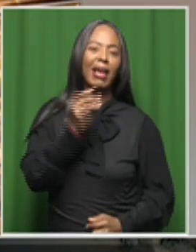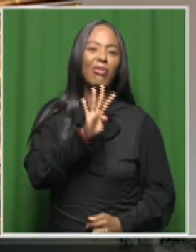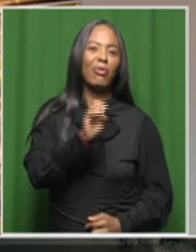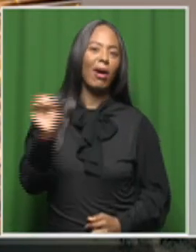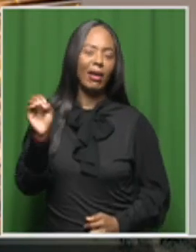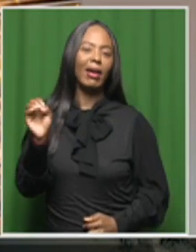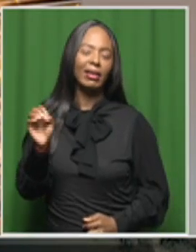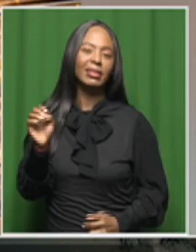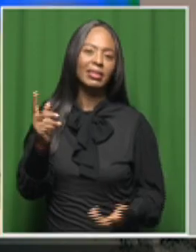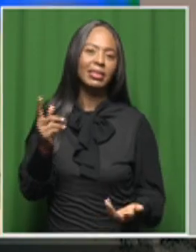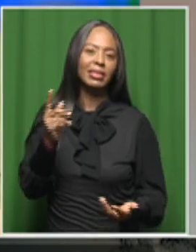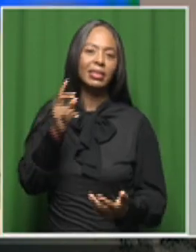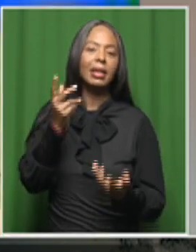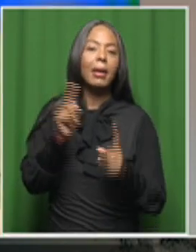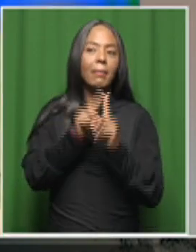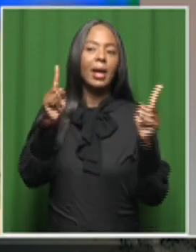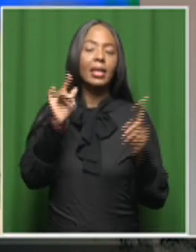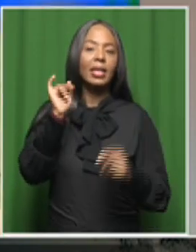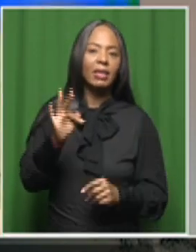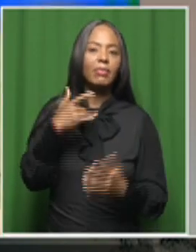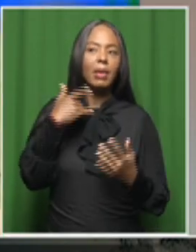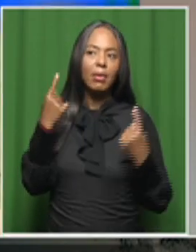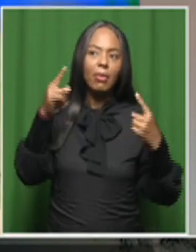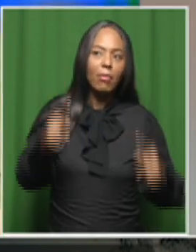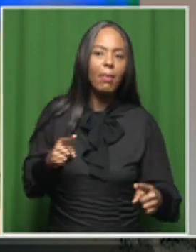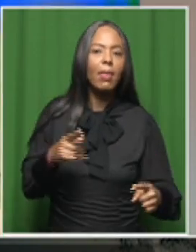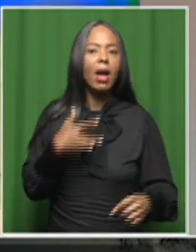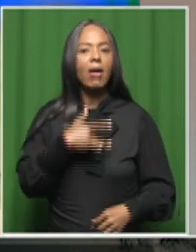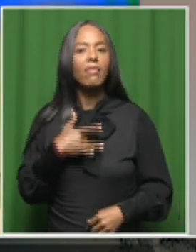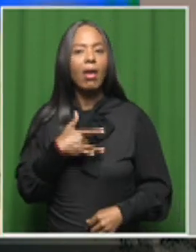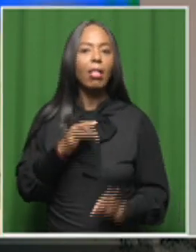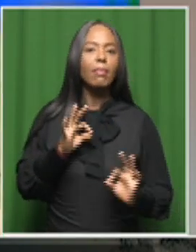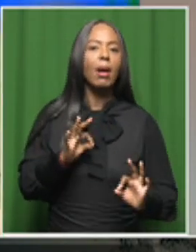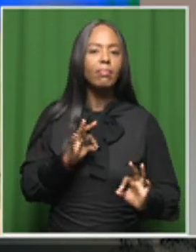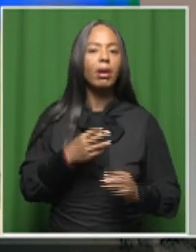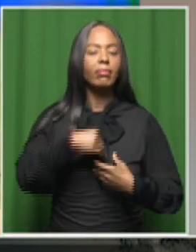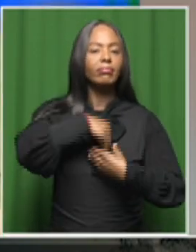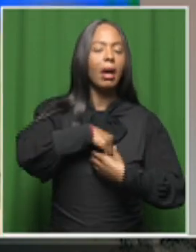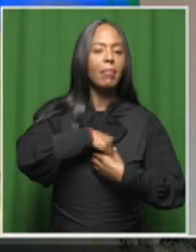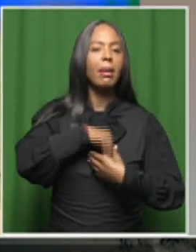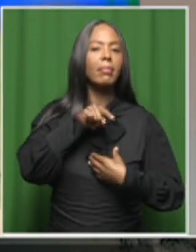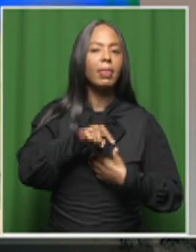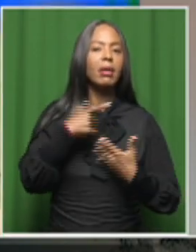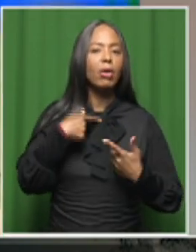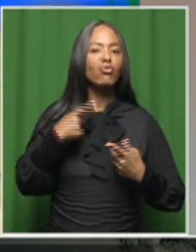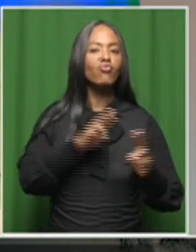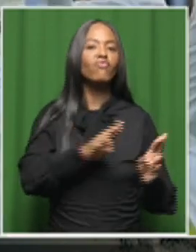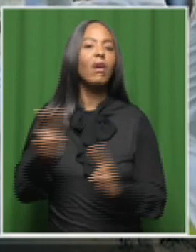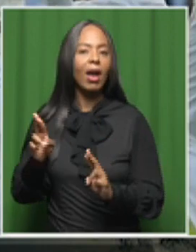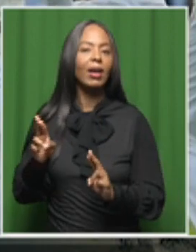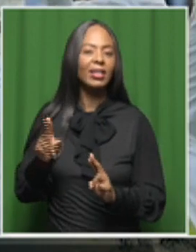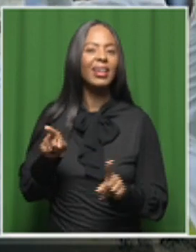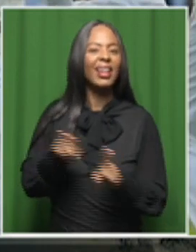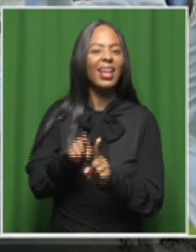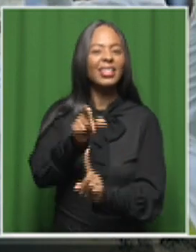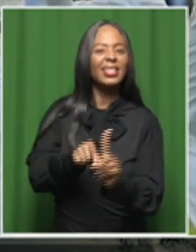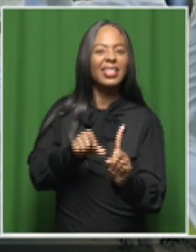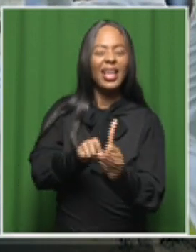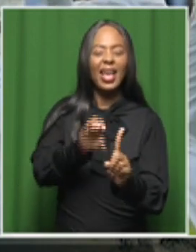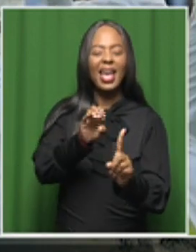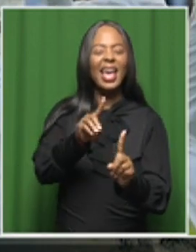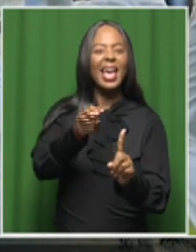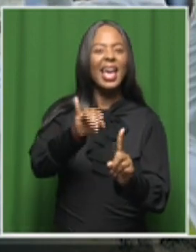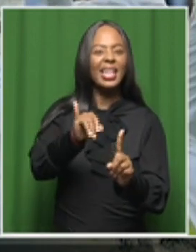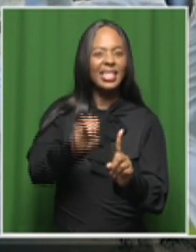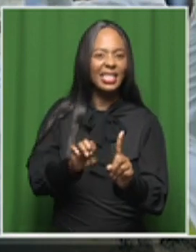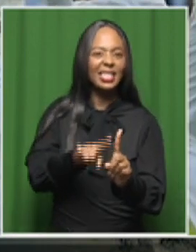But I do feel that, if you can get off to a good start, I do feel that we have players who have been there. Aiden Markram, I think he's always been, especially against